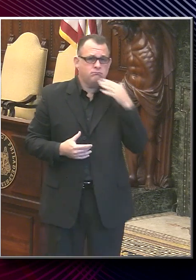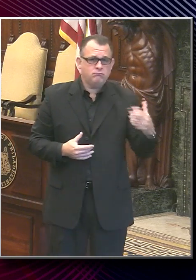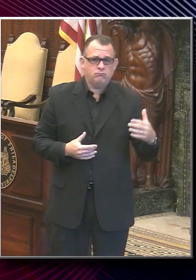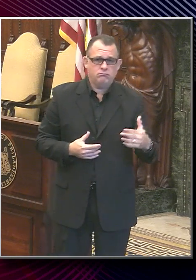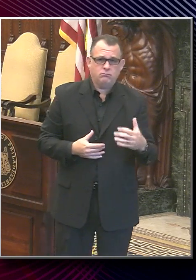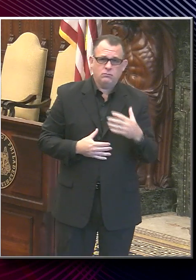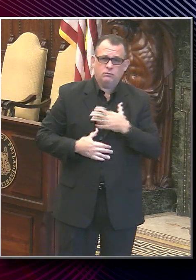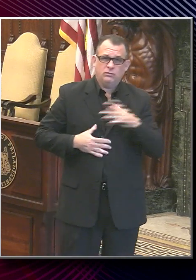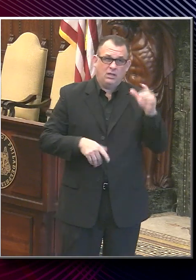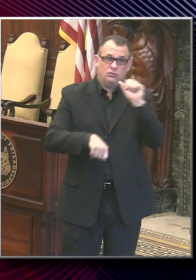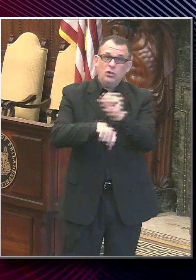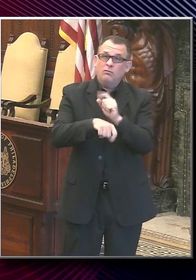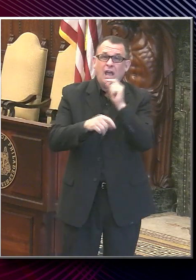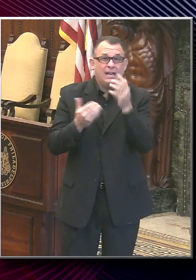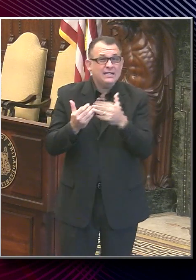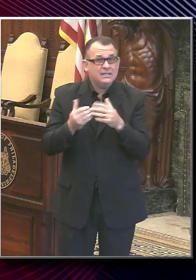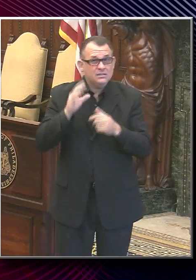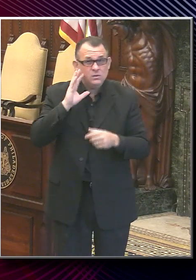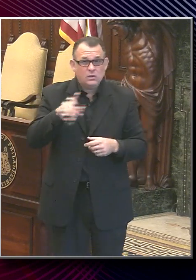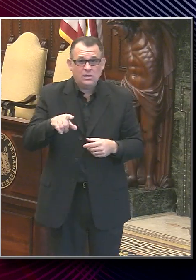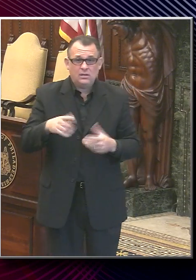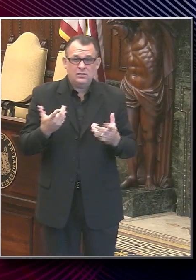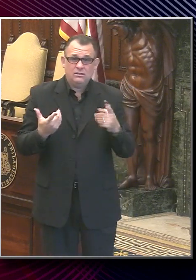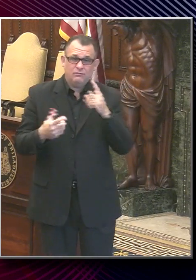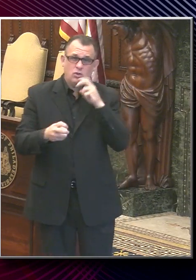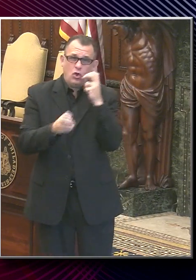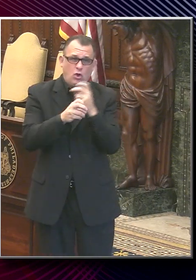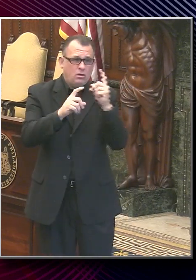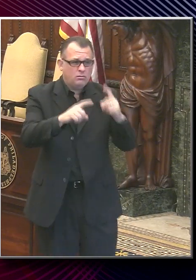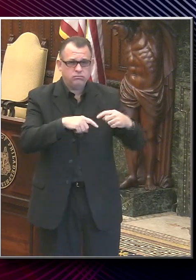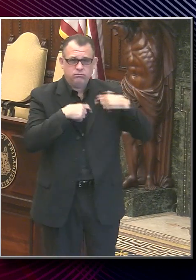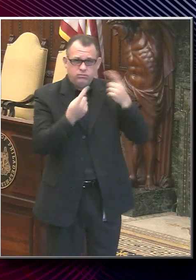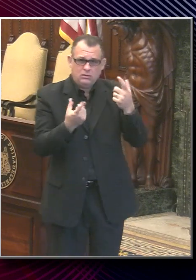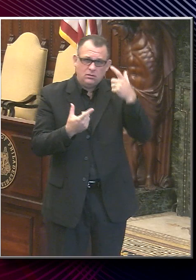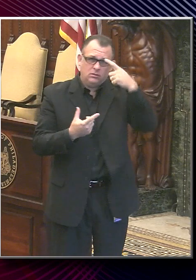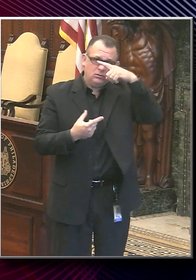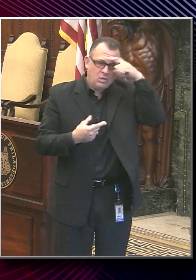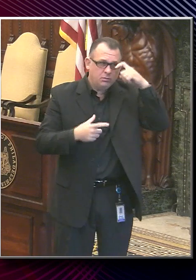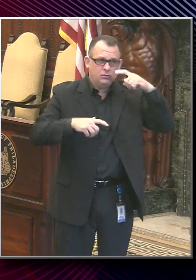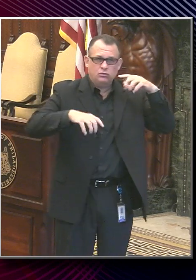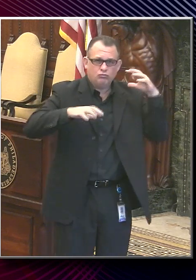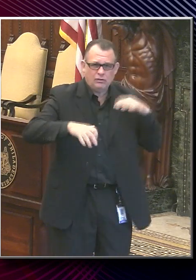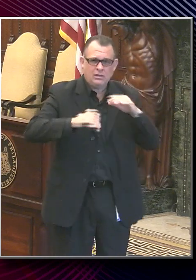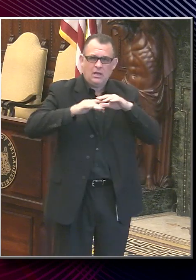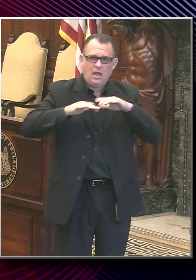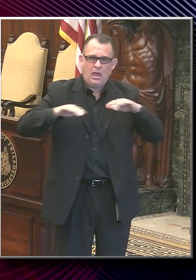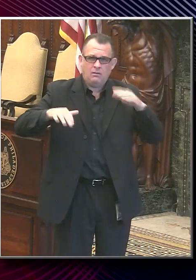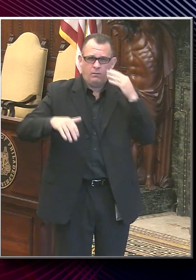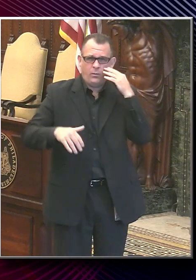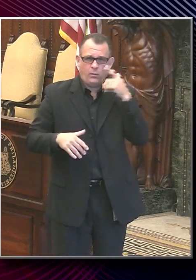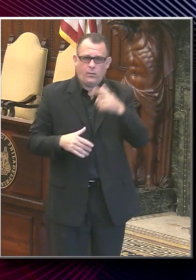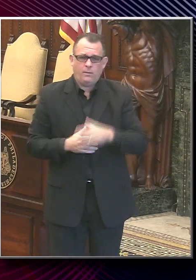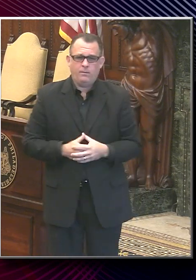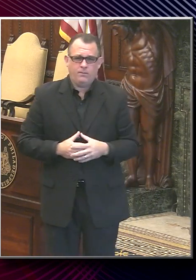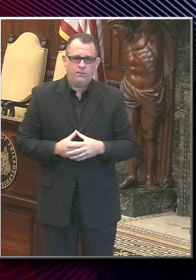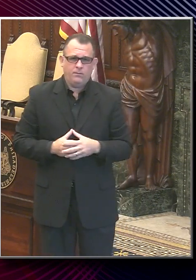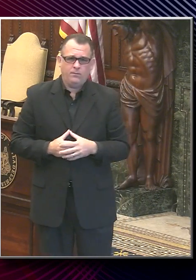job and hard conditions, dealing with lots of stuff that we wouldn't want to deal with on a regular basis. Again, residents can